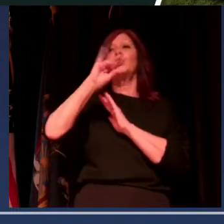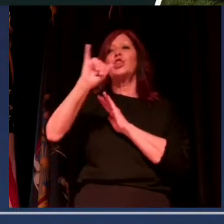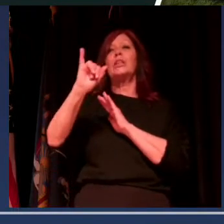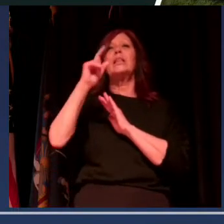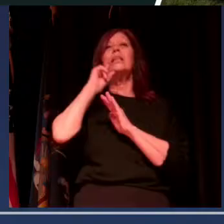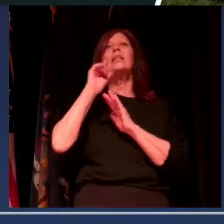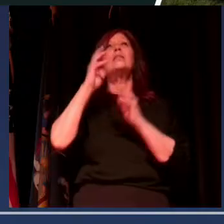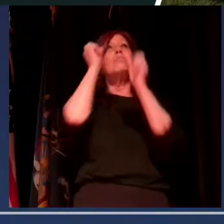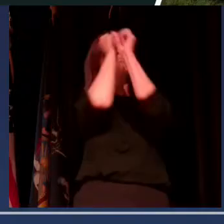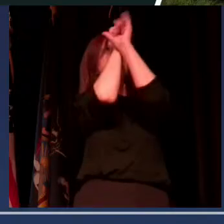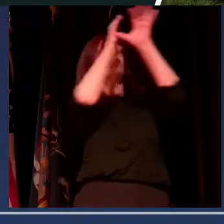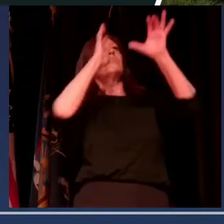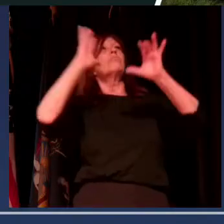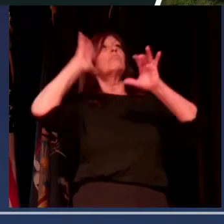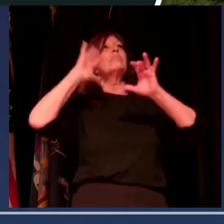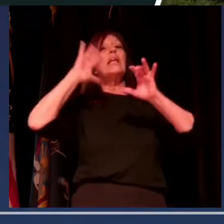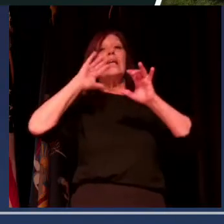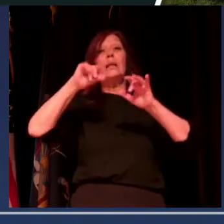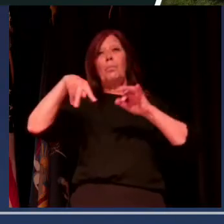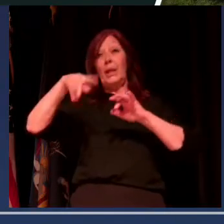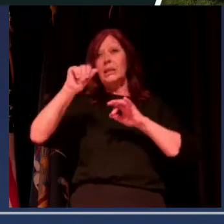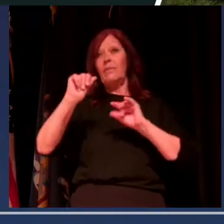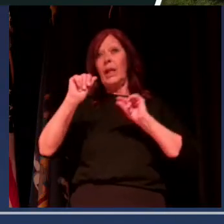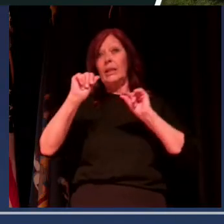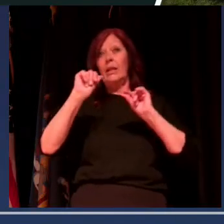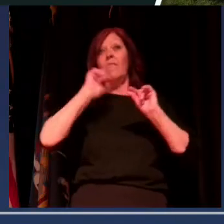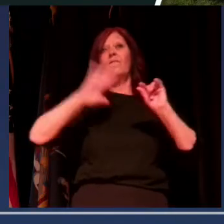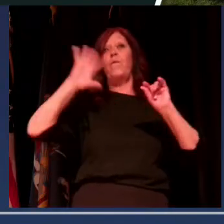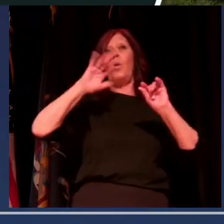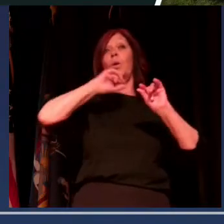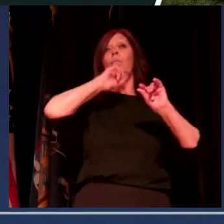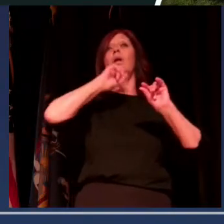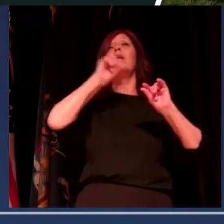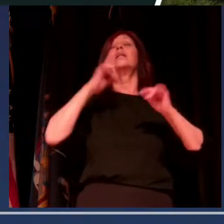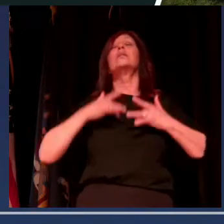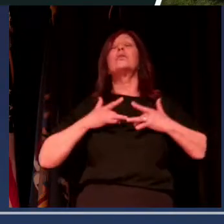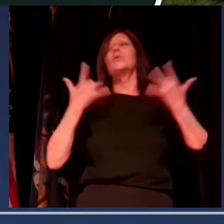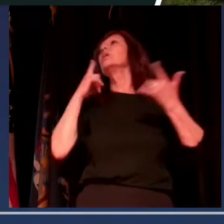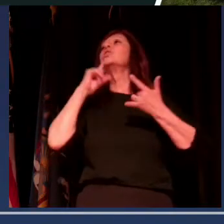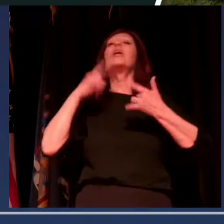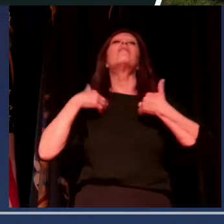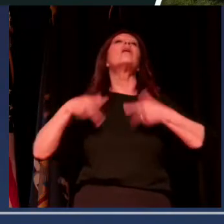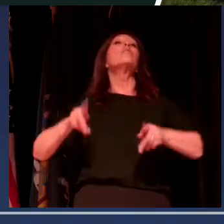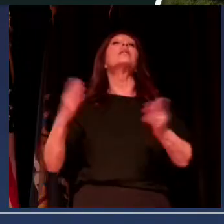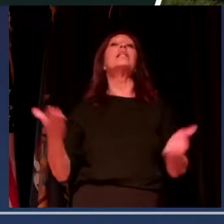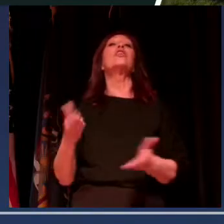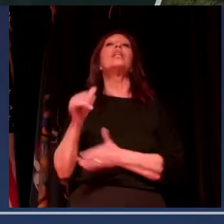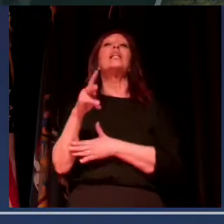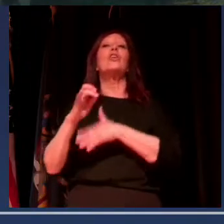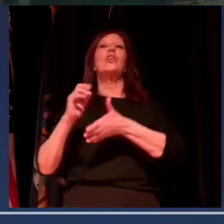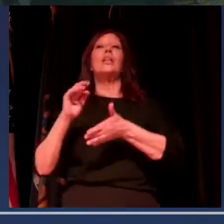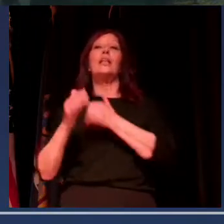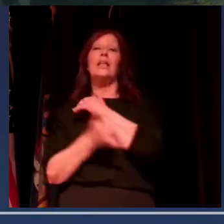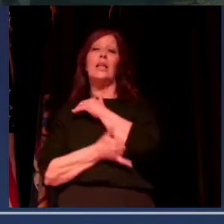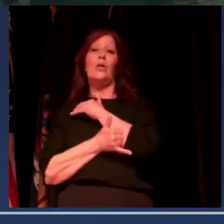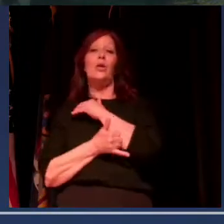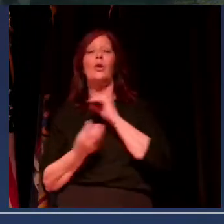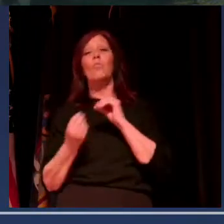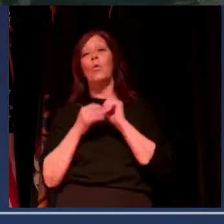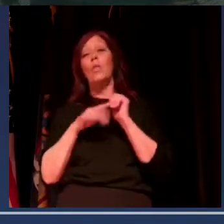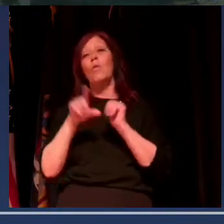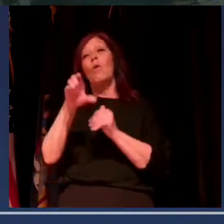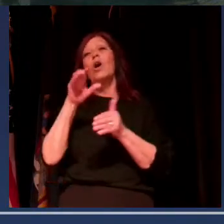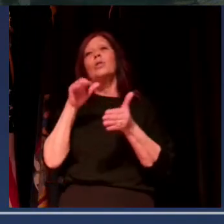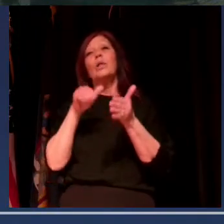Bethlehem Steel site in Pennsylvania and is ecstatic about this opportunity in Erie County. More than $100 million of